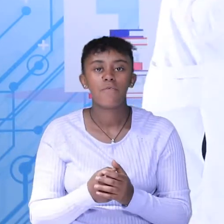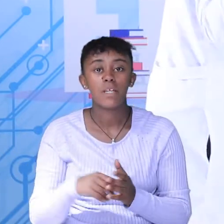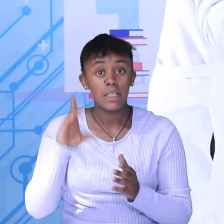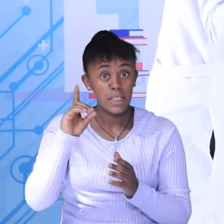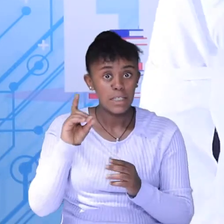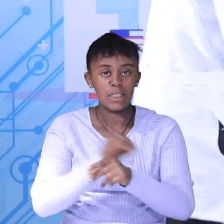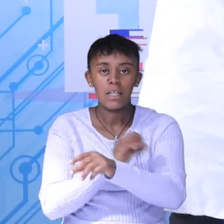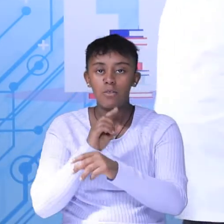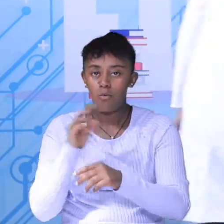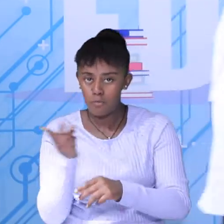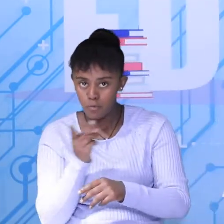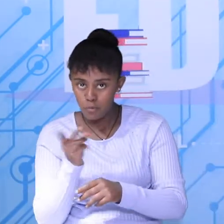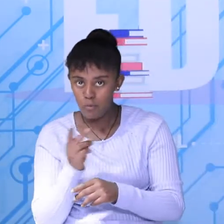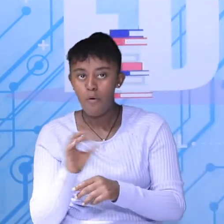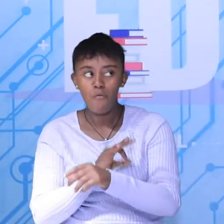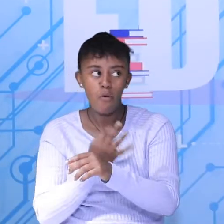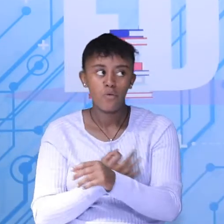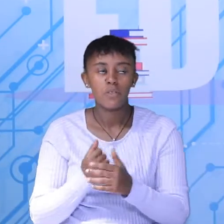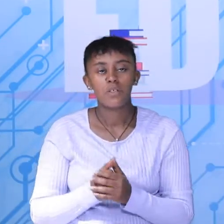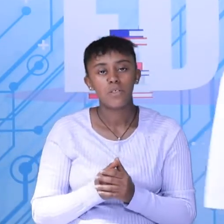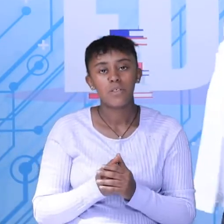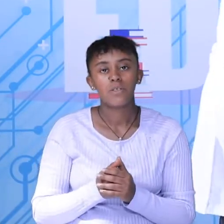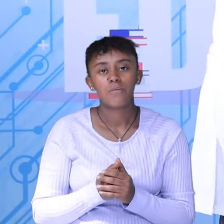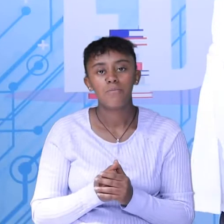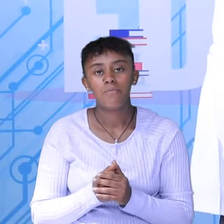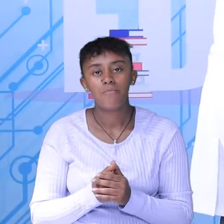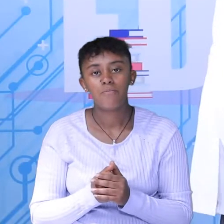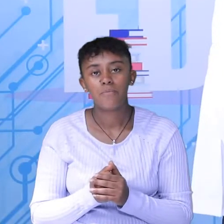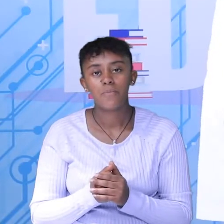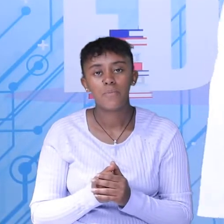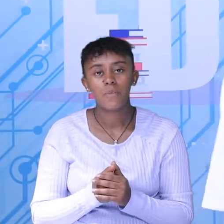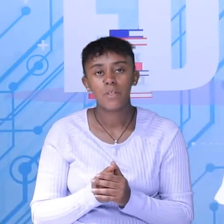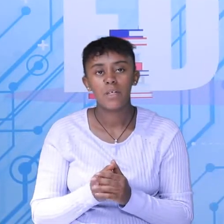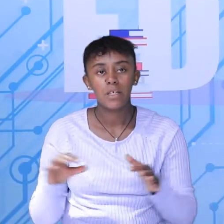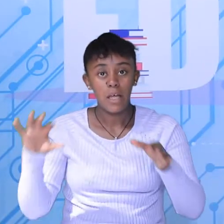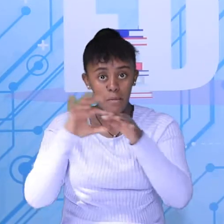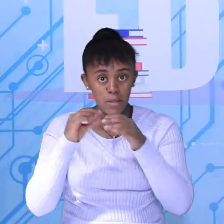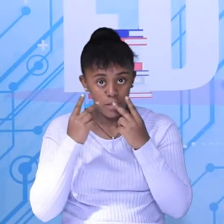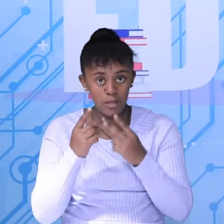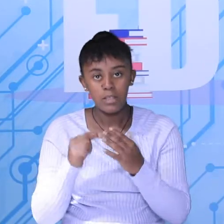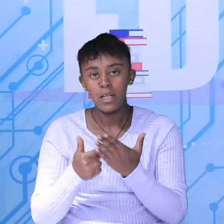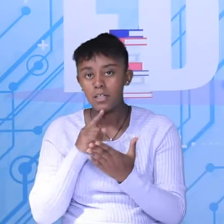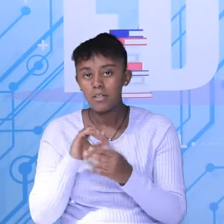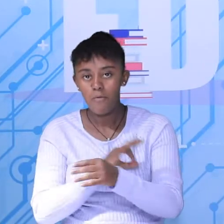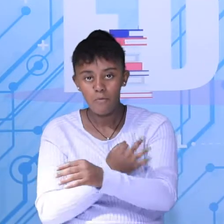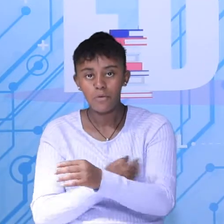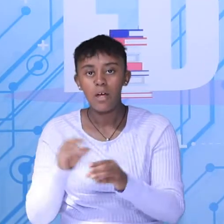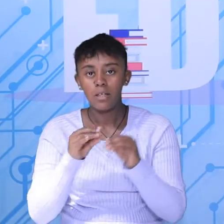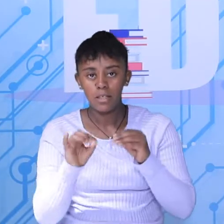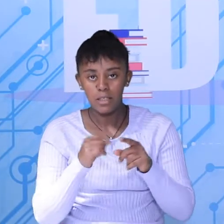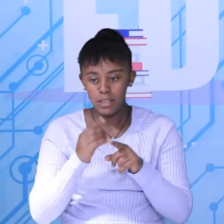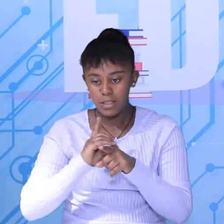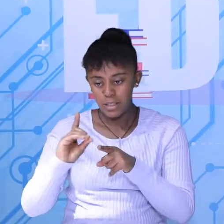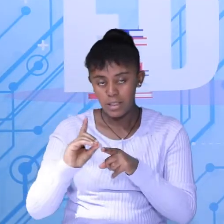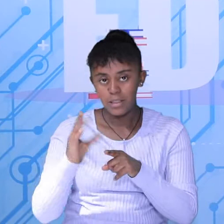distance between the two forces. For example, let's take this segment. There is a force which is acting in this direction.